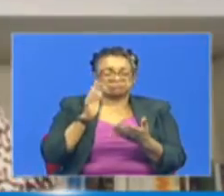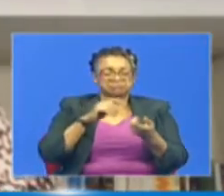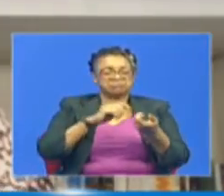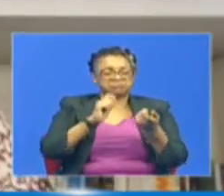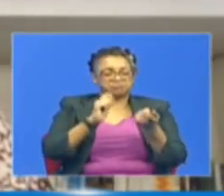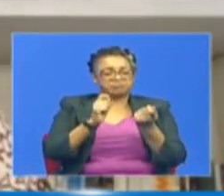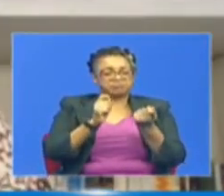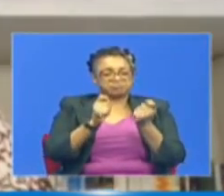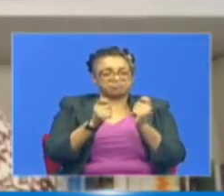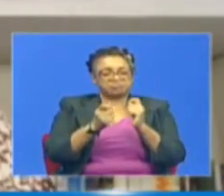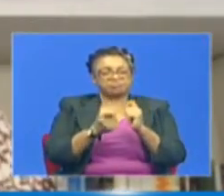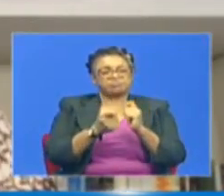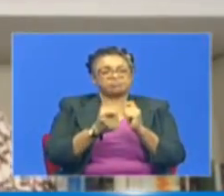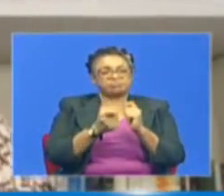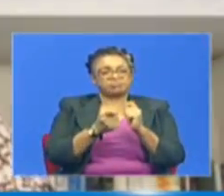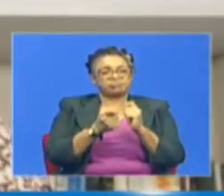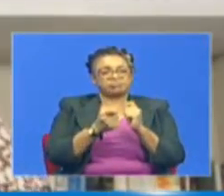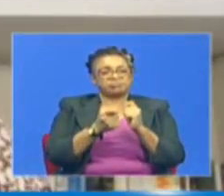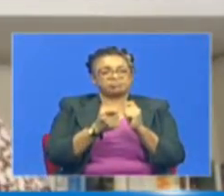note from your